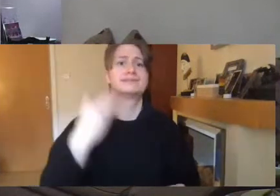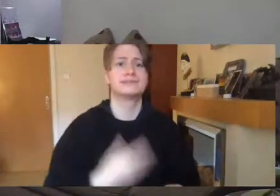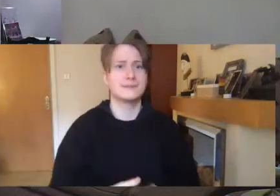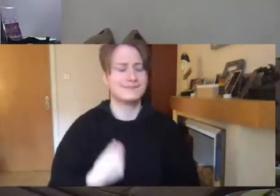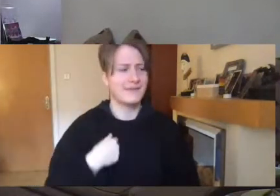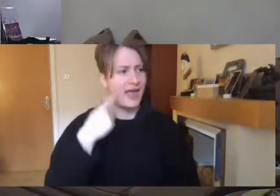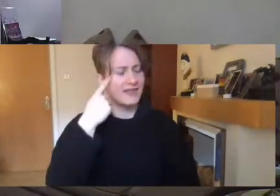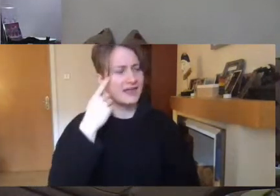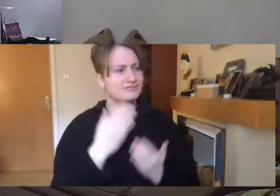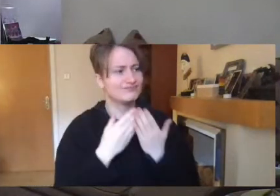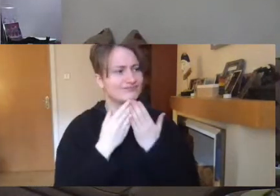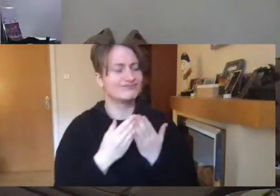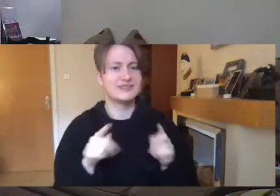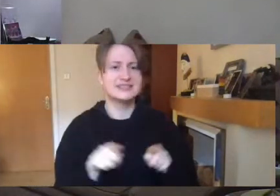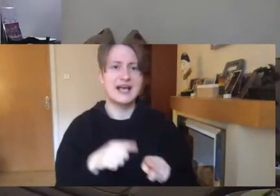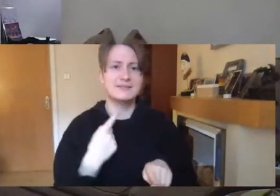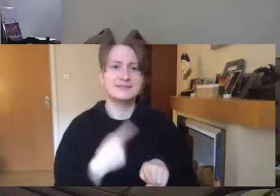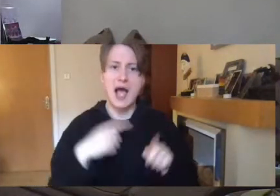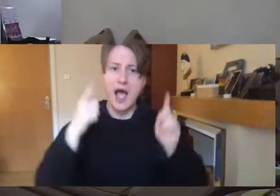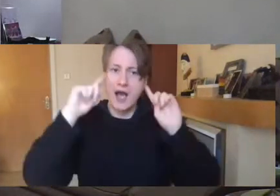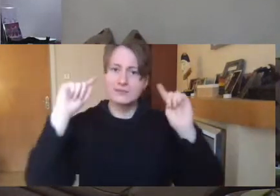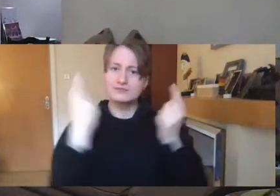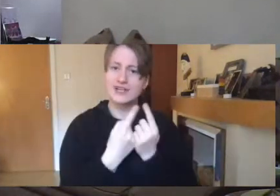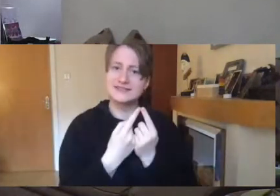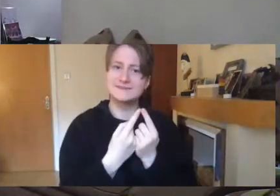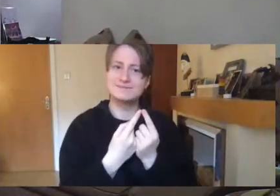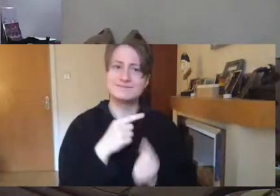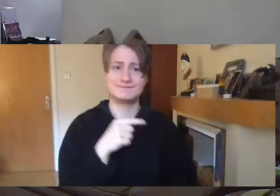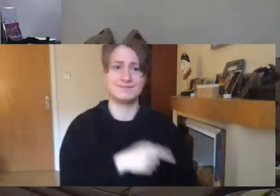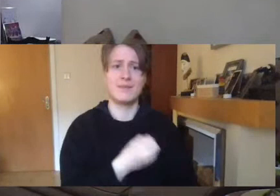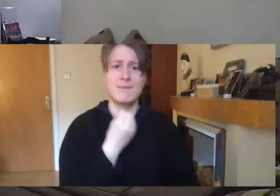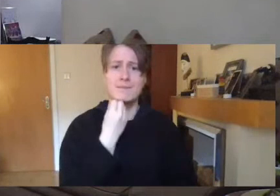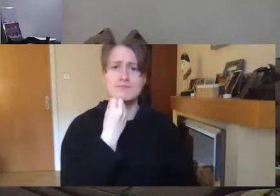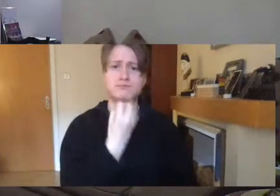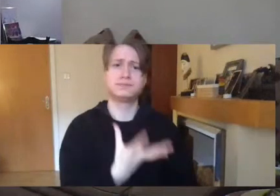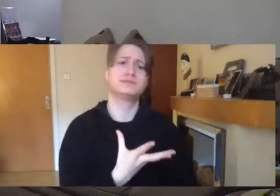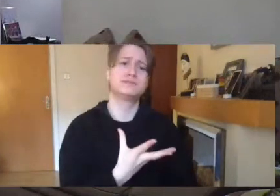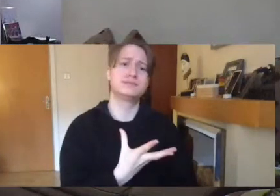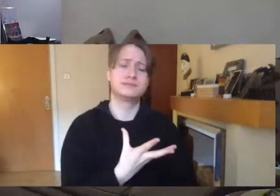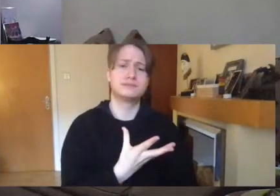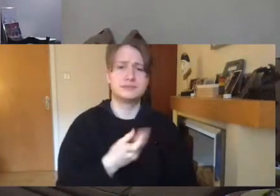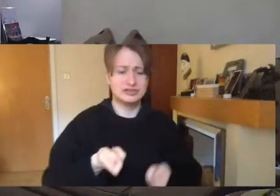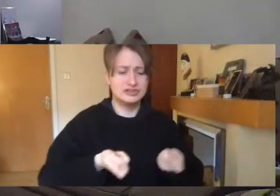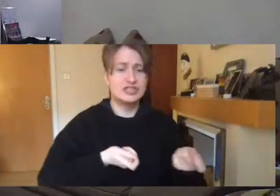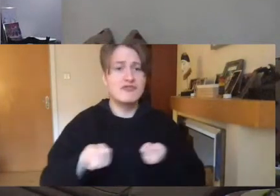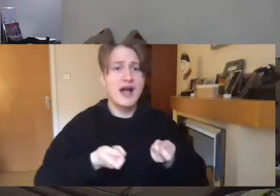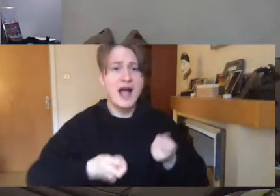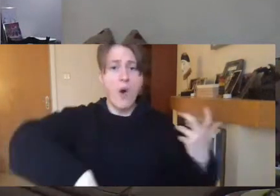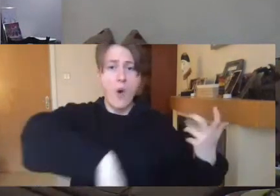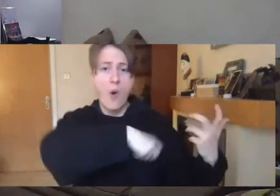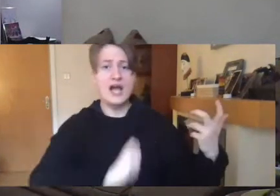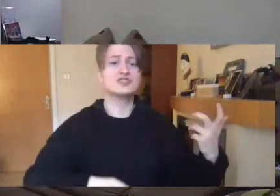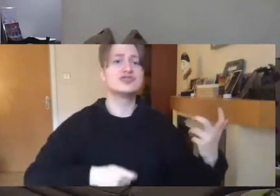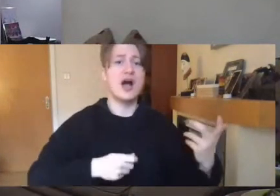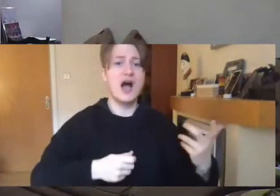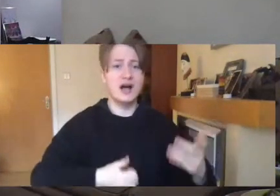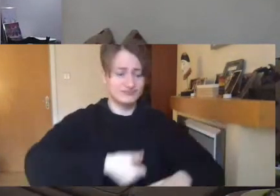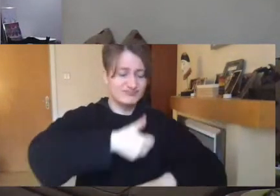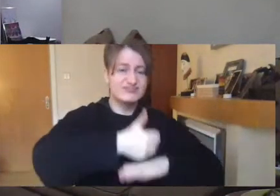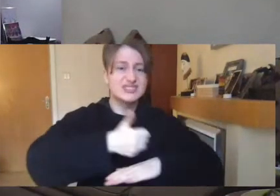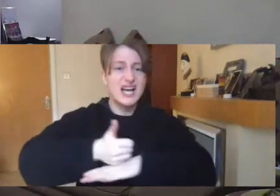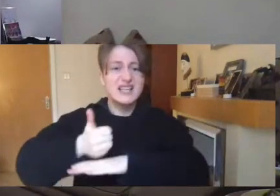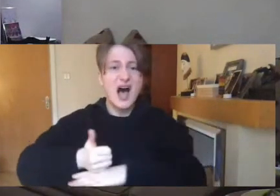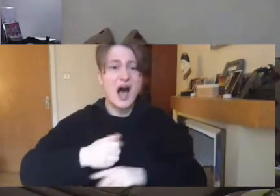festivals in Prestine. I've always enjoyed working there and seeing George, and he has a wonderful sense of humour as